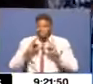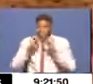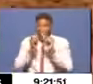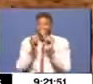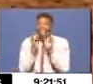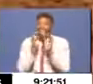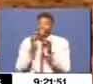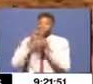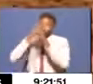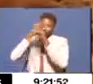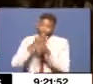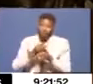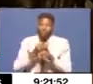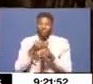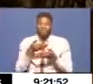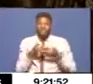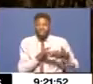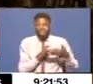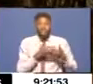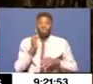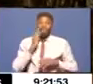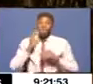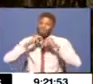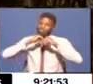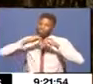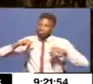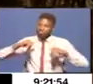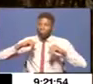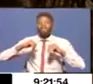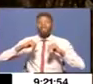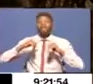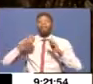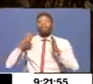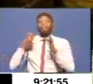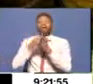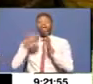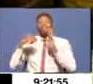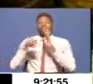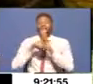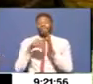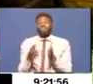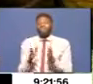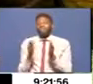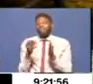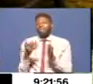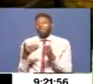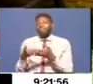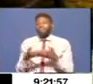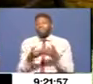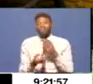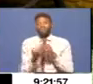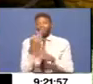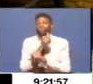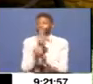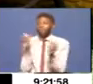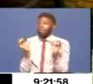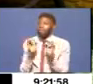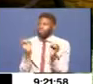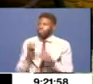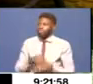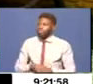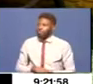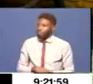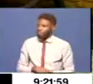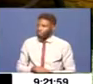of a child from its parents negatively impacts the child's rights and well-being. Some parents are locked in and the children are left